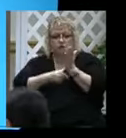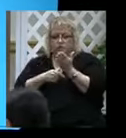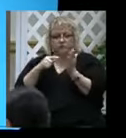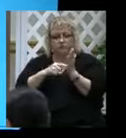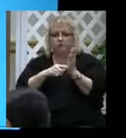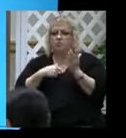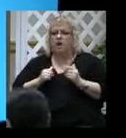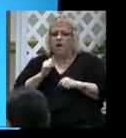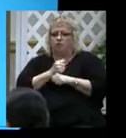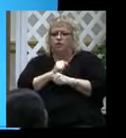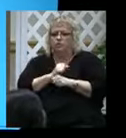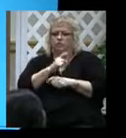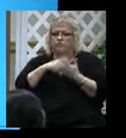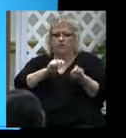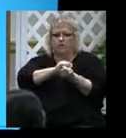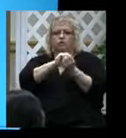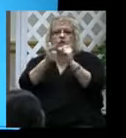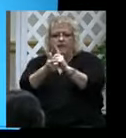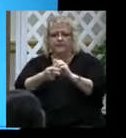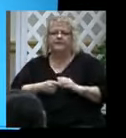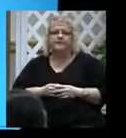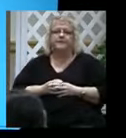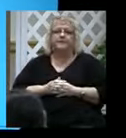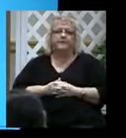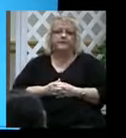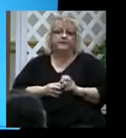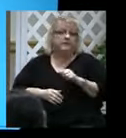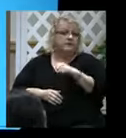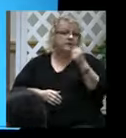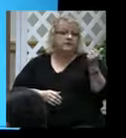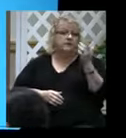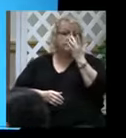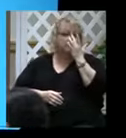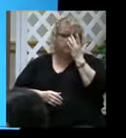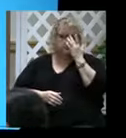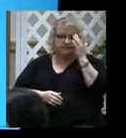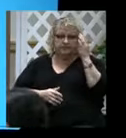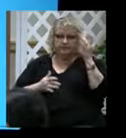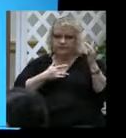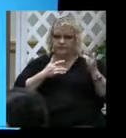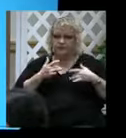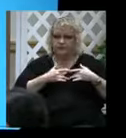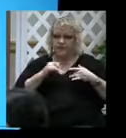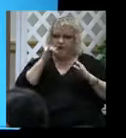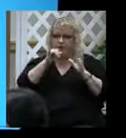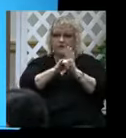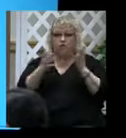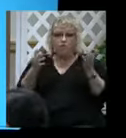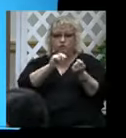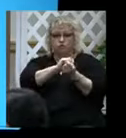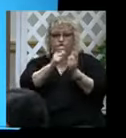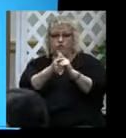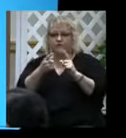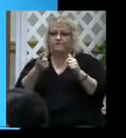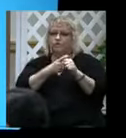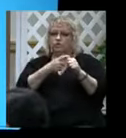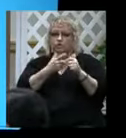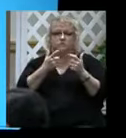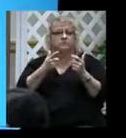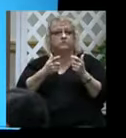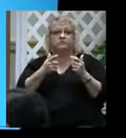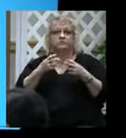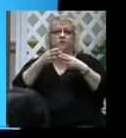what you do and have that translated. The other thing you may want to consider in identifying what gets translated first is what